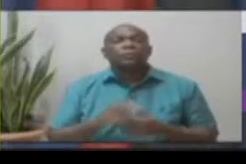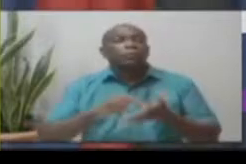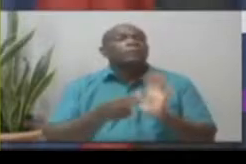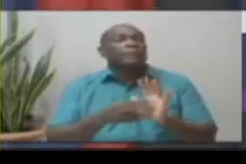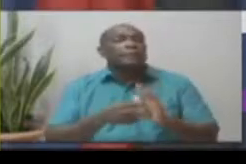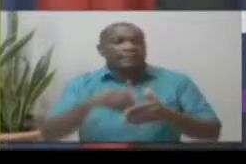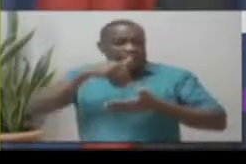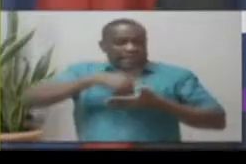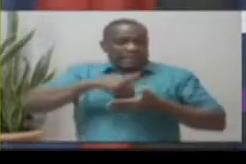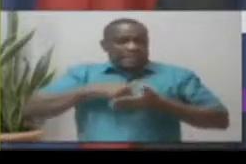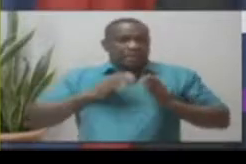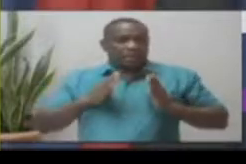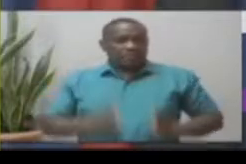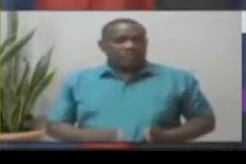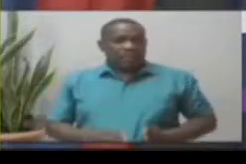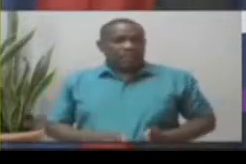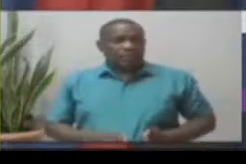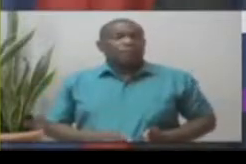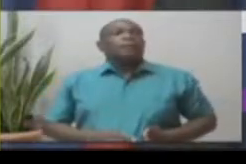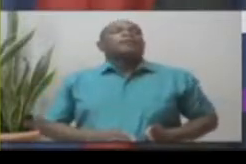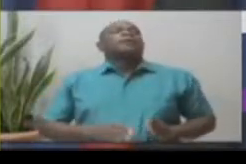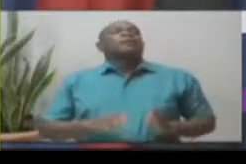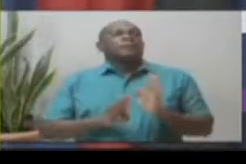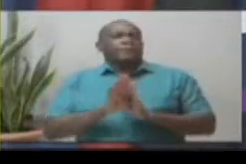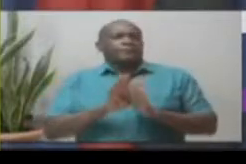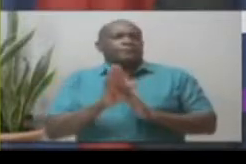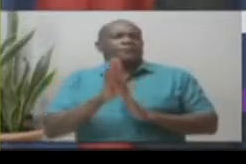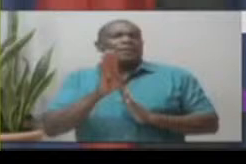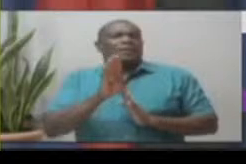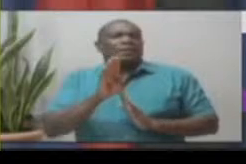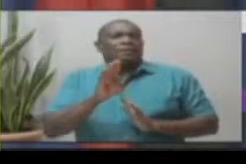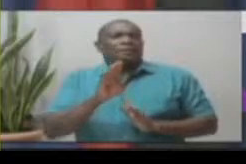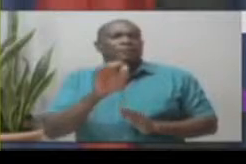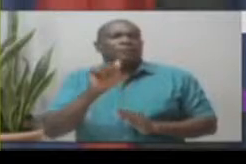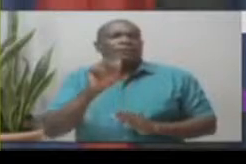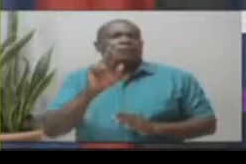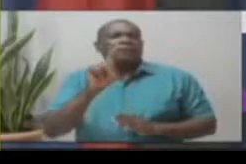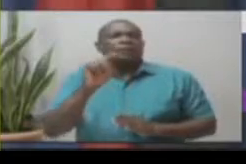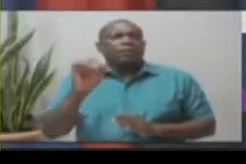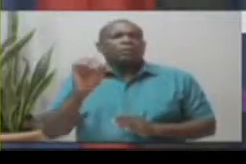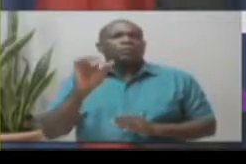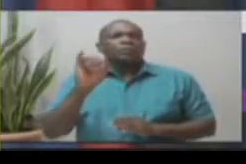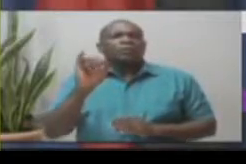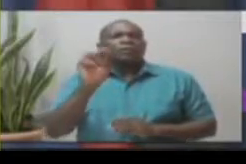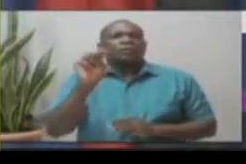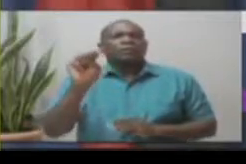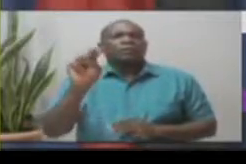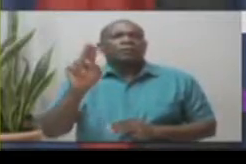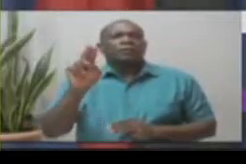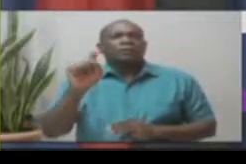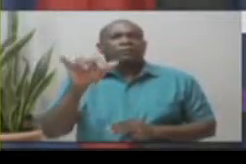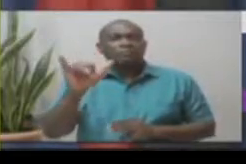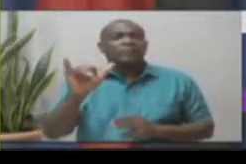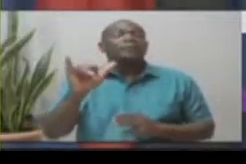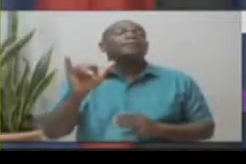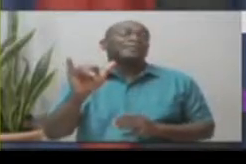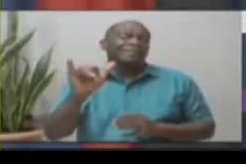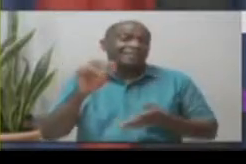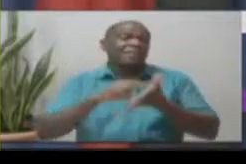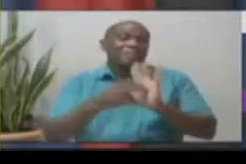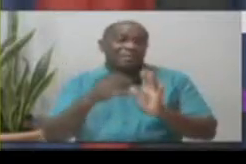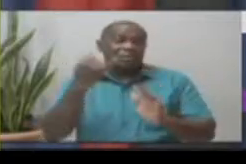that if the virus infects them, they would not get too seriously ill and they would virtually eliminate their chances of